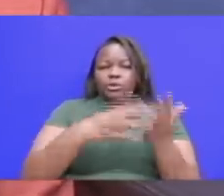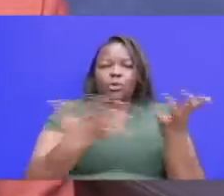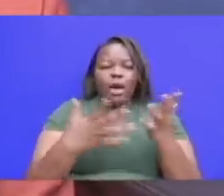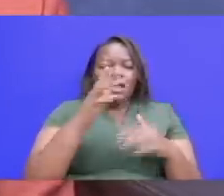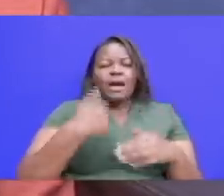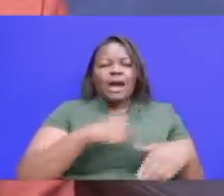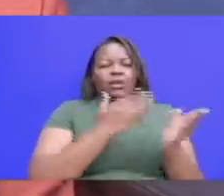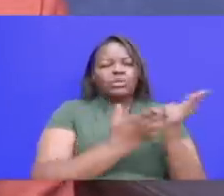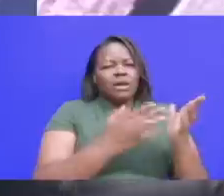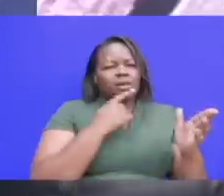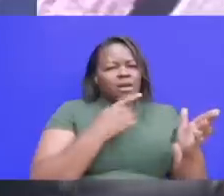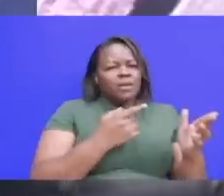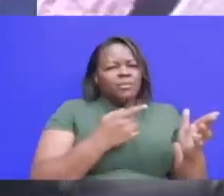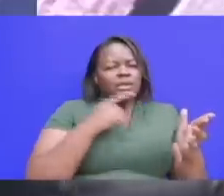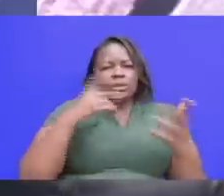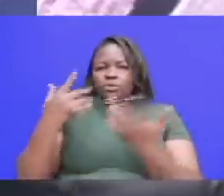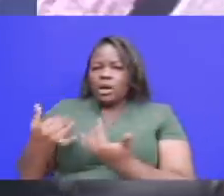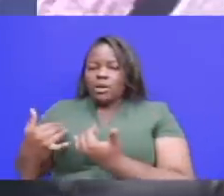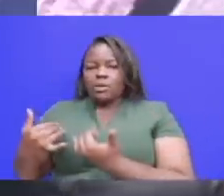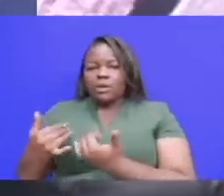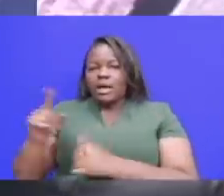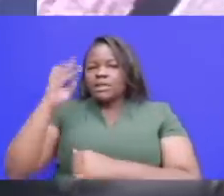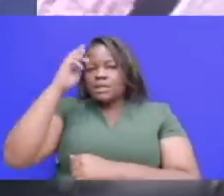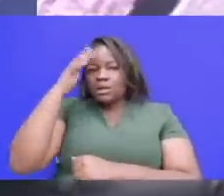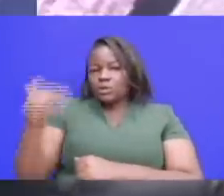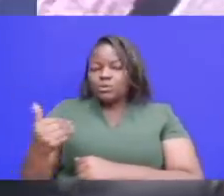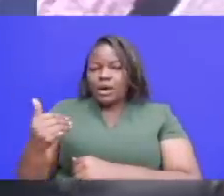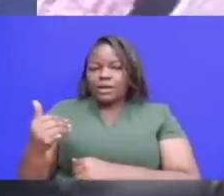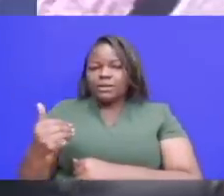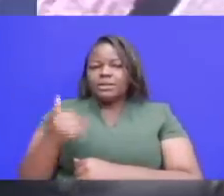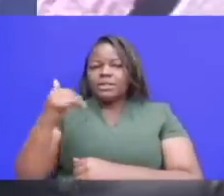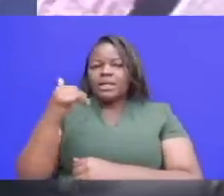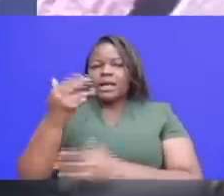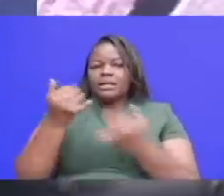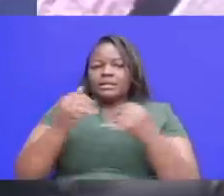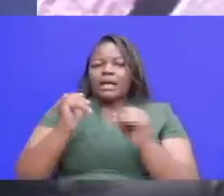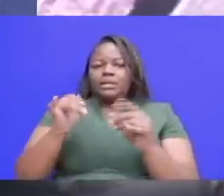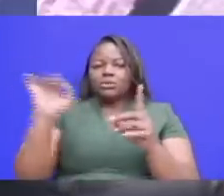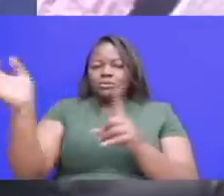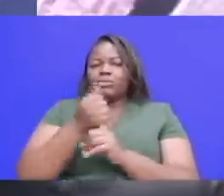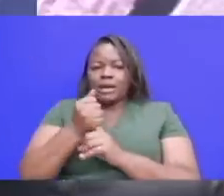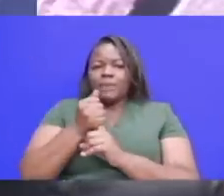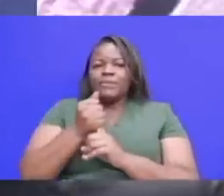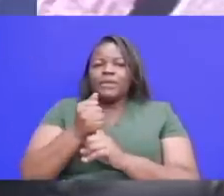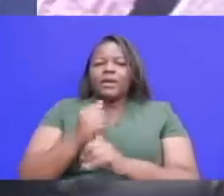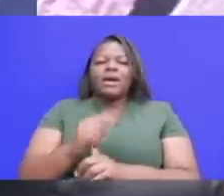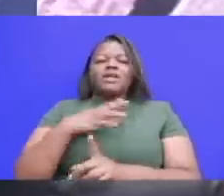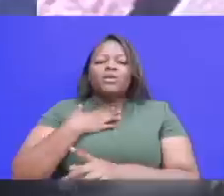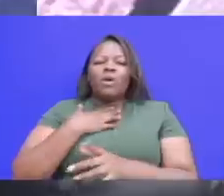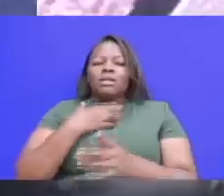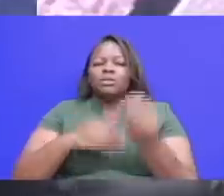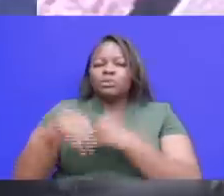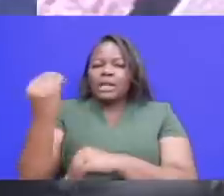So is this that is this the reason as to why they attack him in such a way and want to sell him